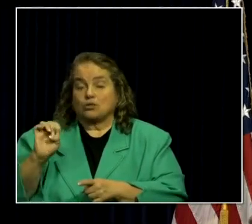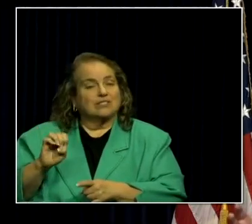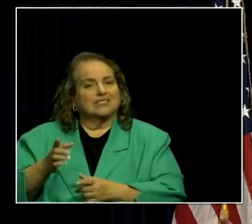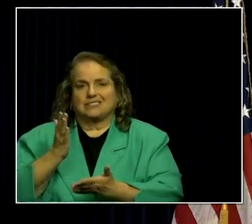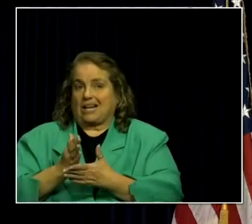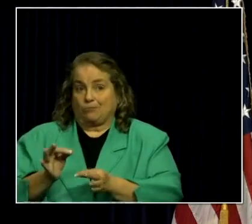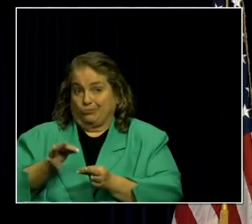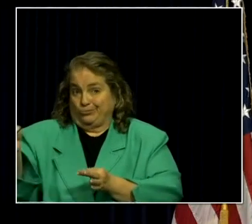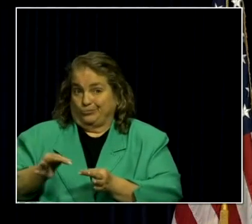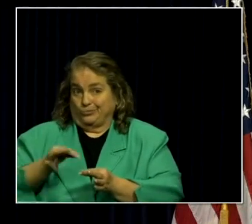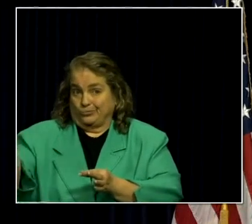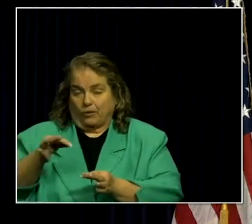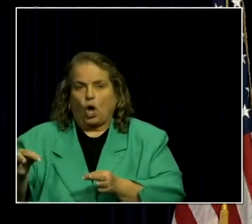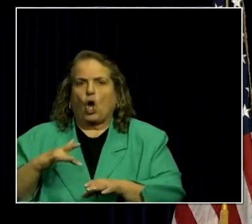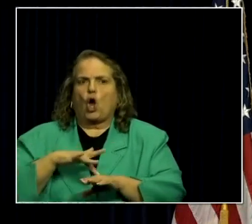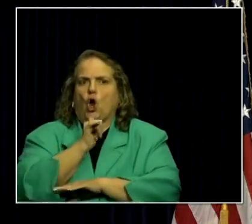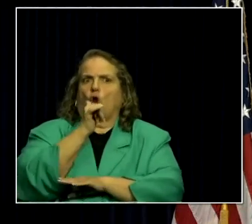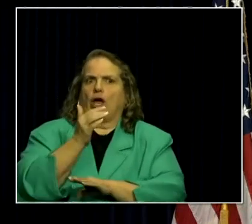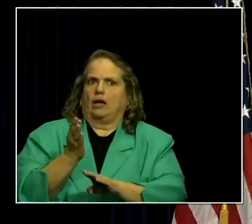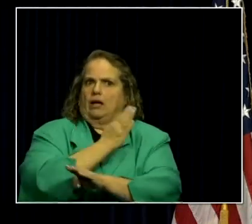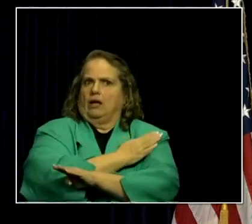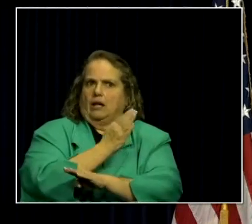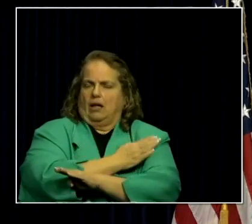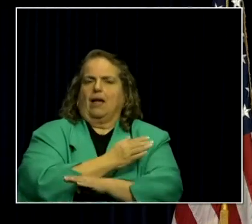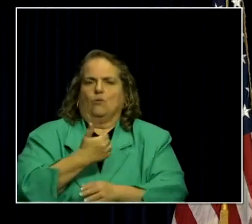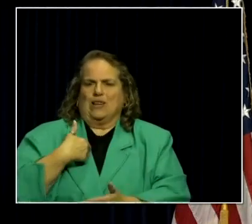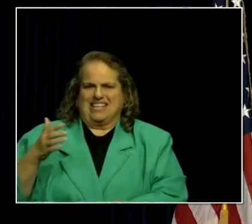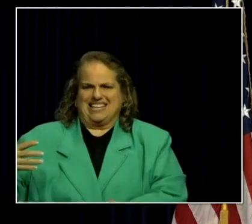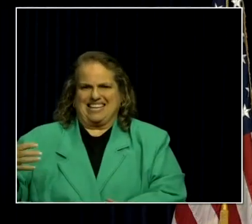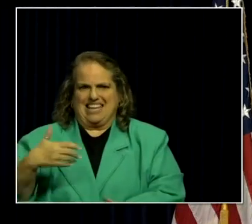will be available, and we are already working on conversions of